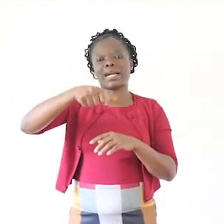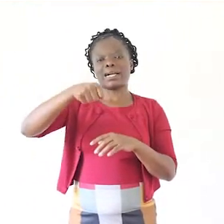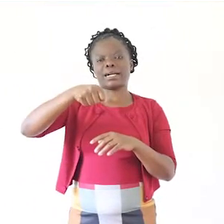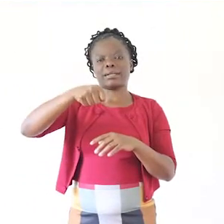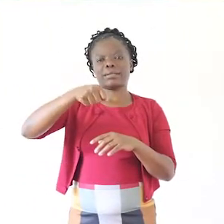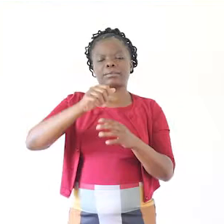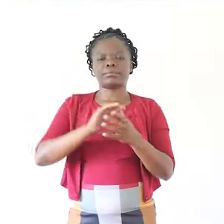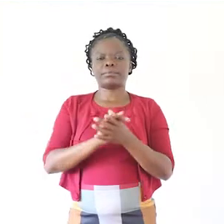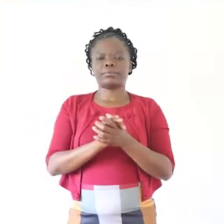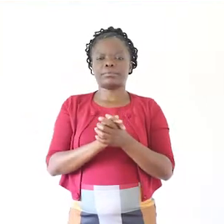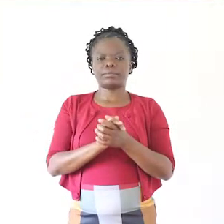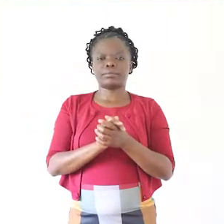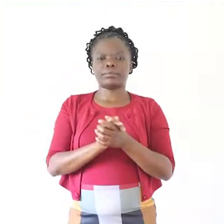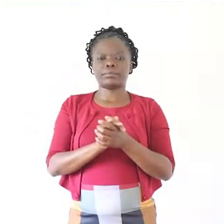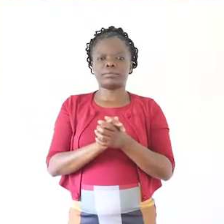first.